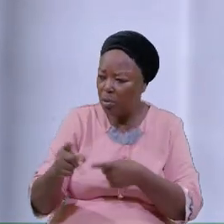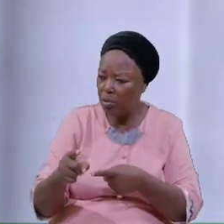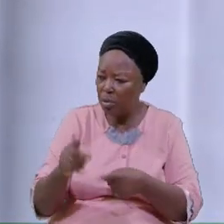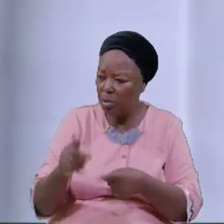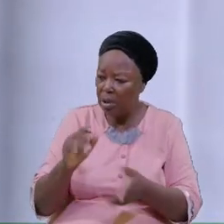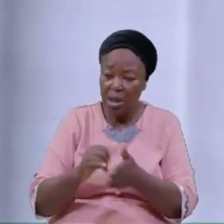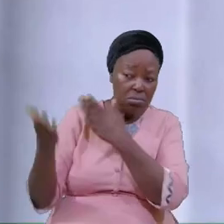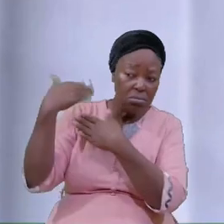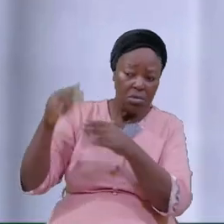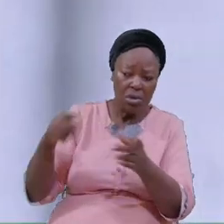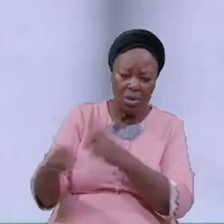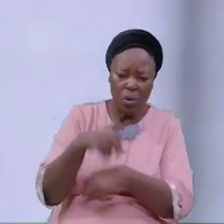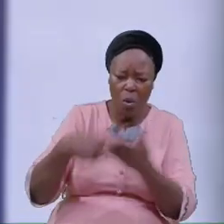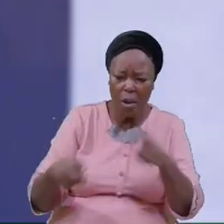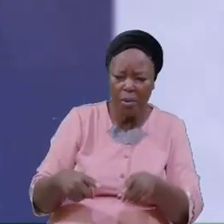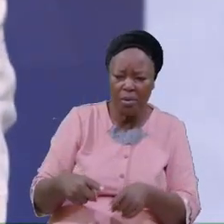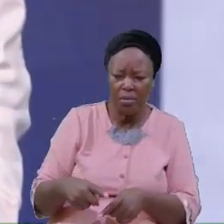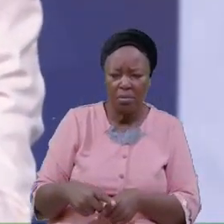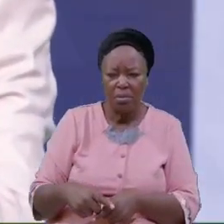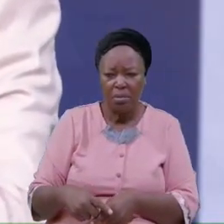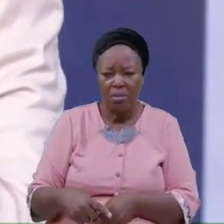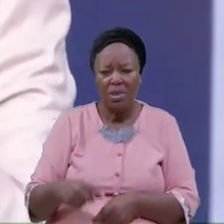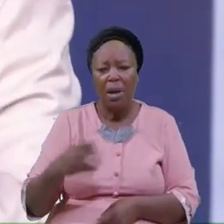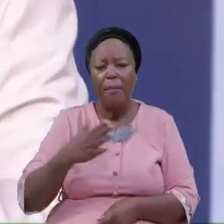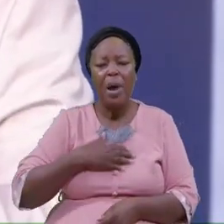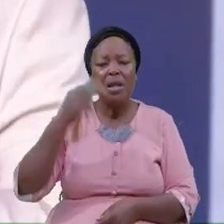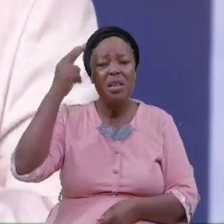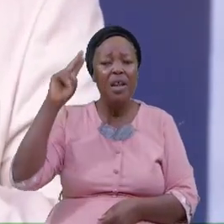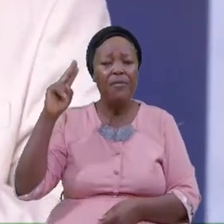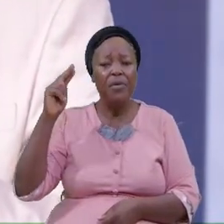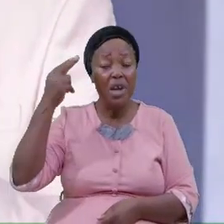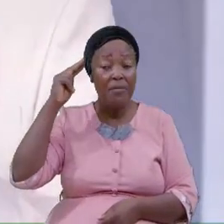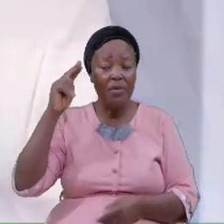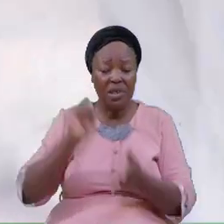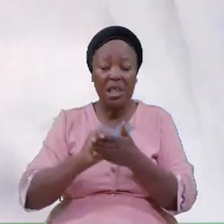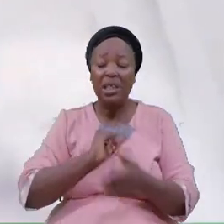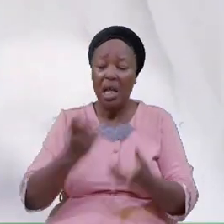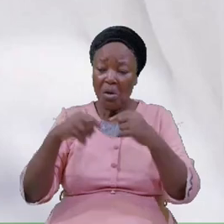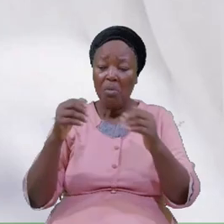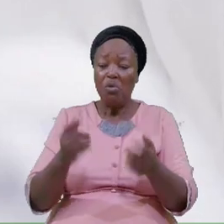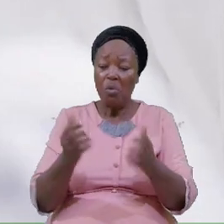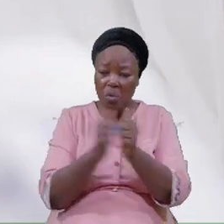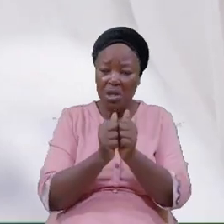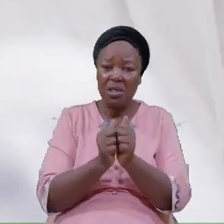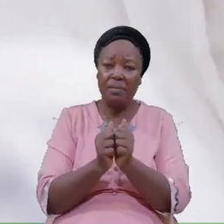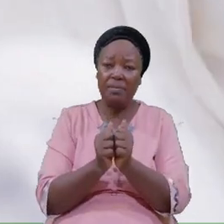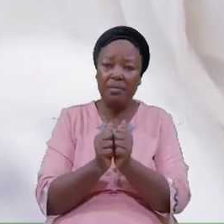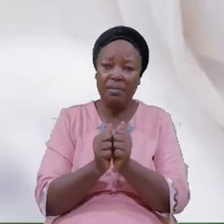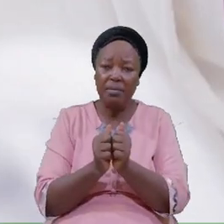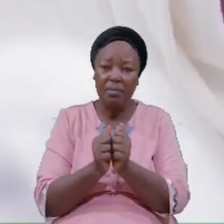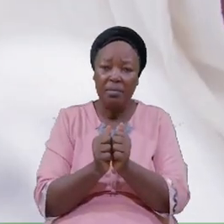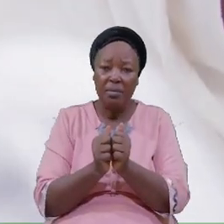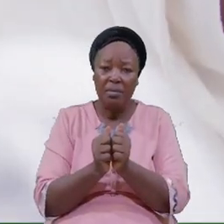fois? My nephew, I brought along with me. Mon neveu que j'ai amené avec moi. He chose the